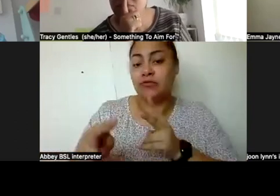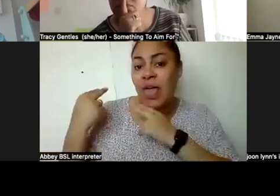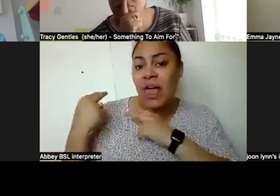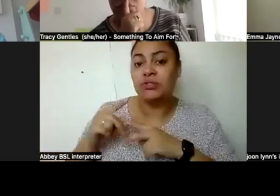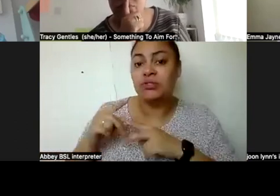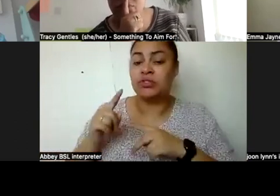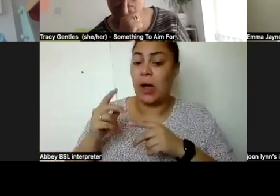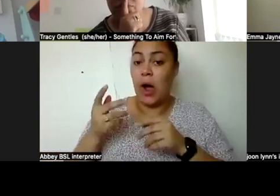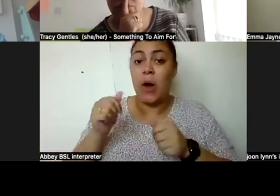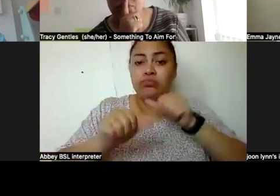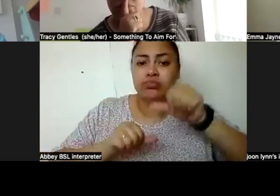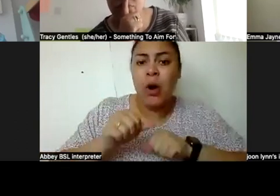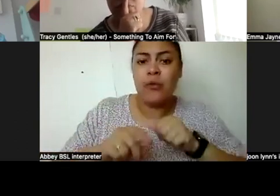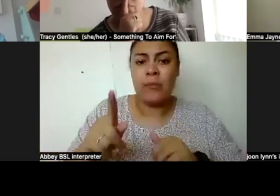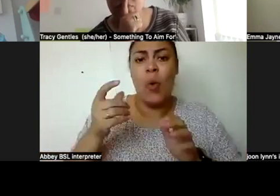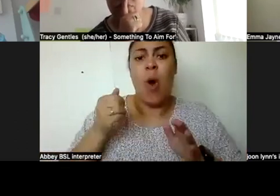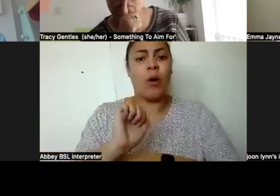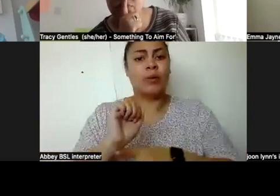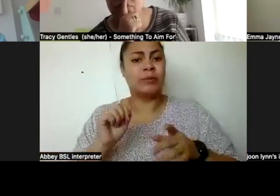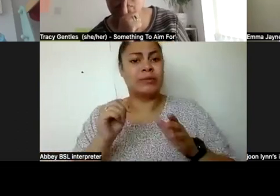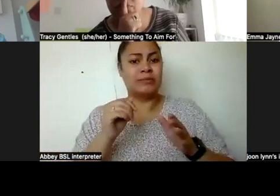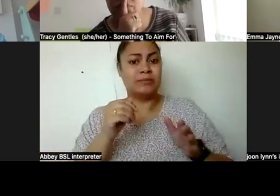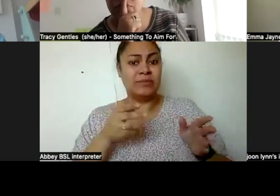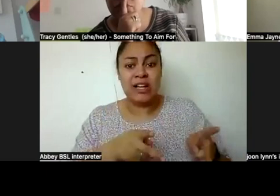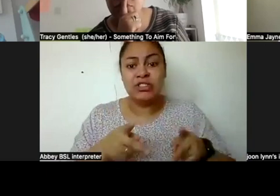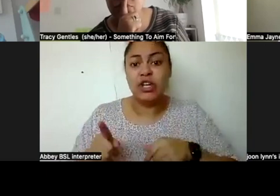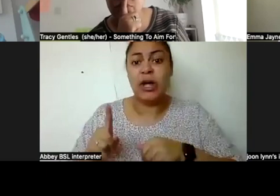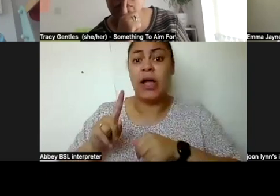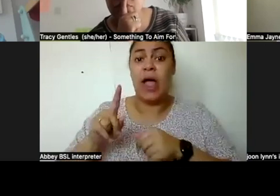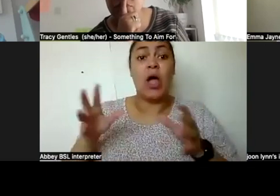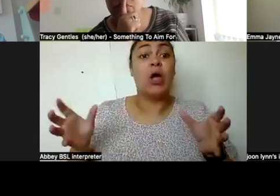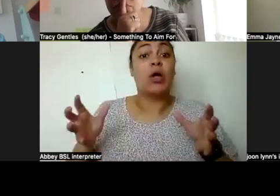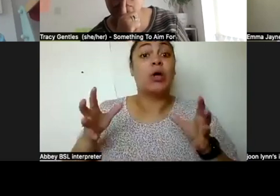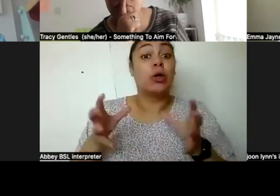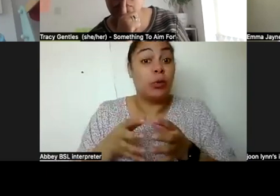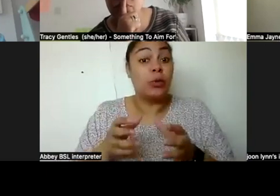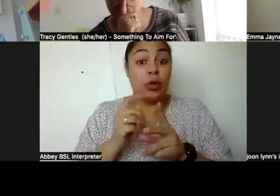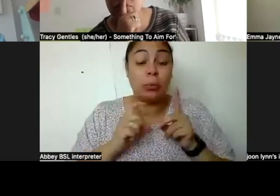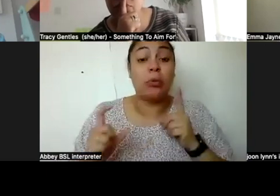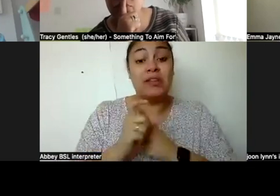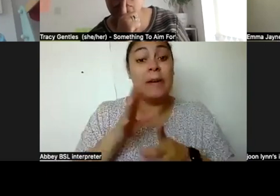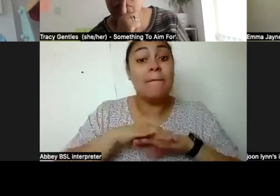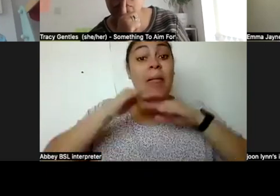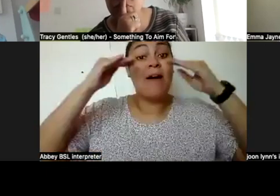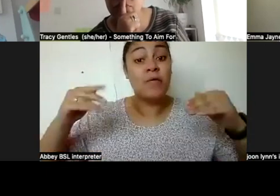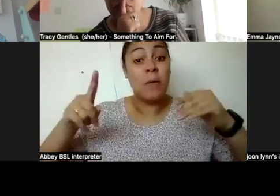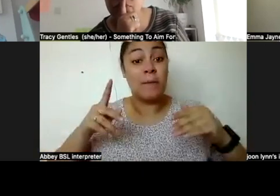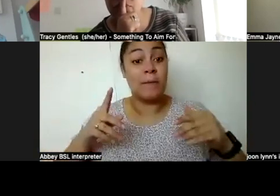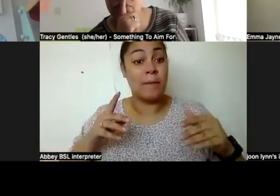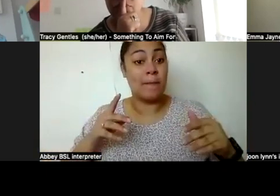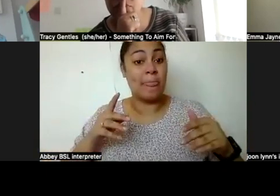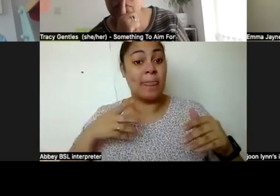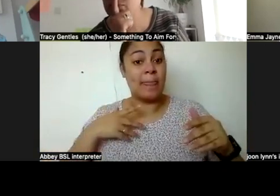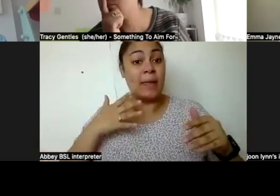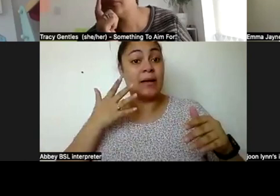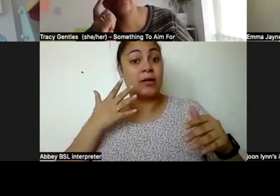on programming your own session on the community platform that Richard was talking about, with ideas and actions that you may want